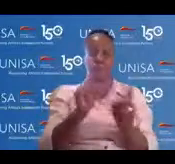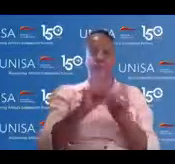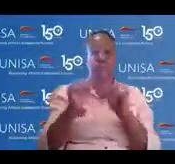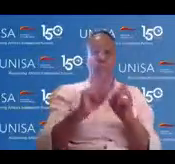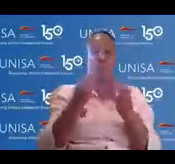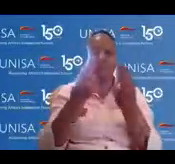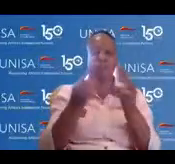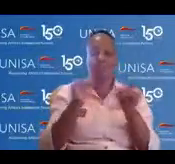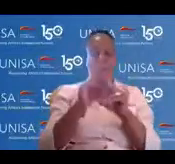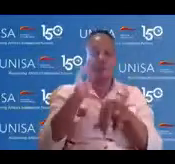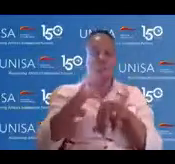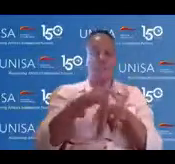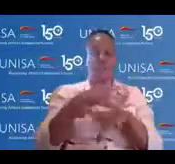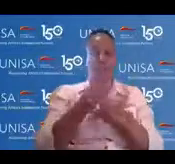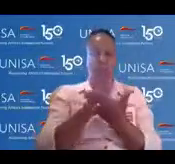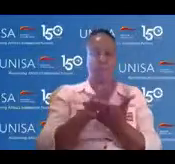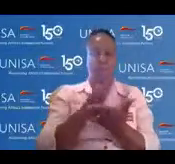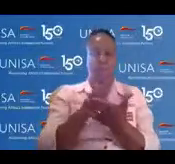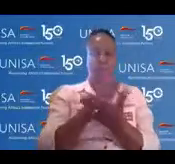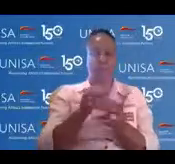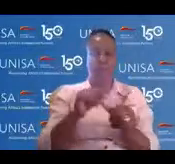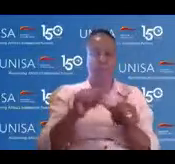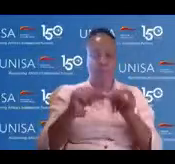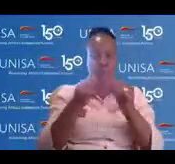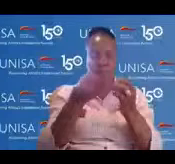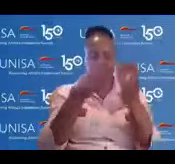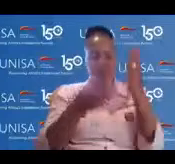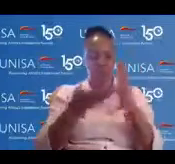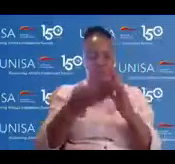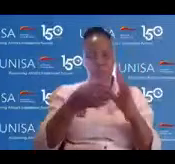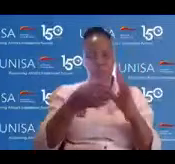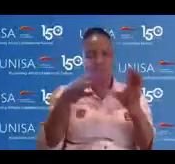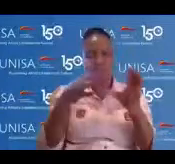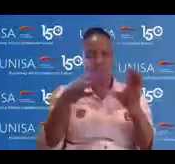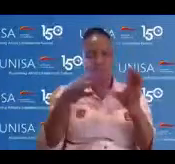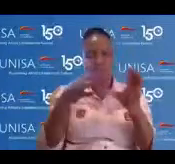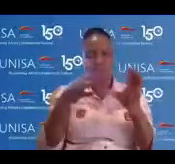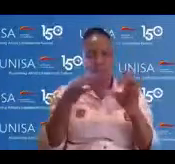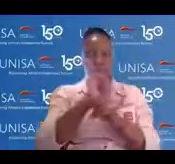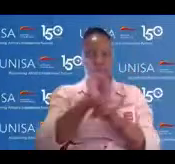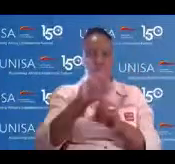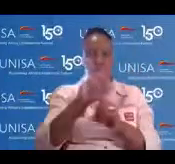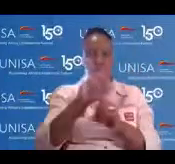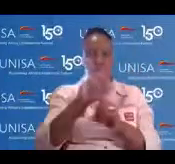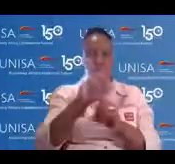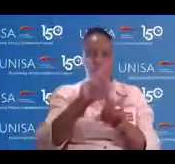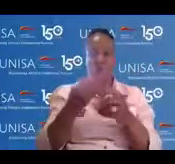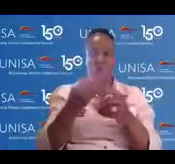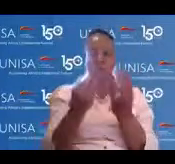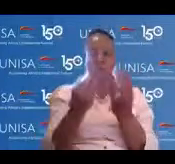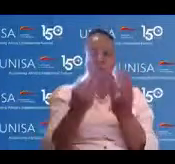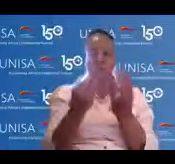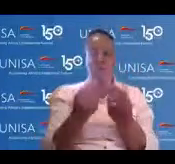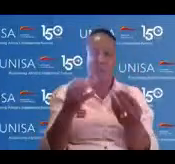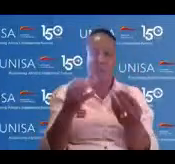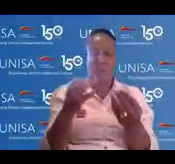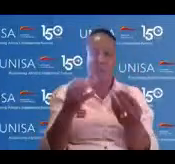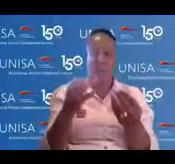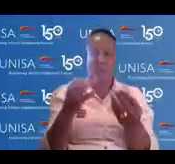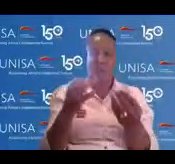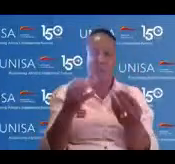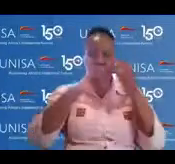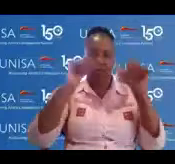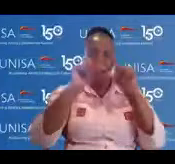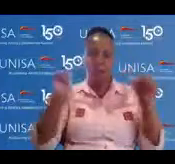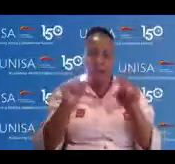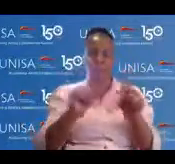ensure that the following information is included on your inquiry: your student number on the subject line, your contact details, a